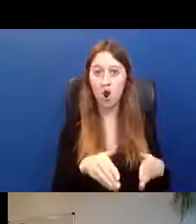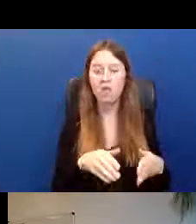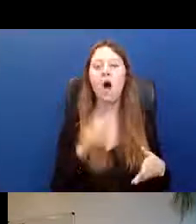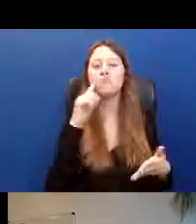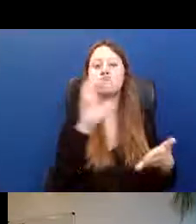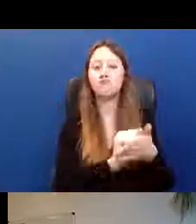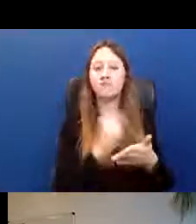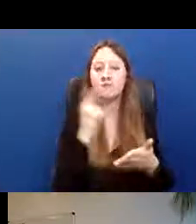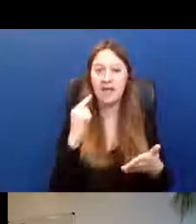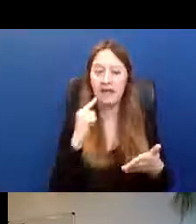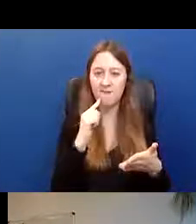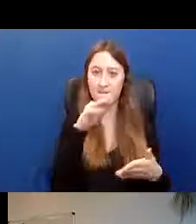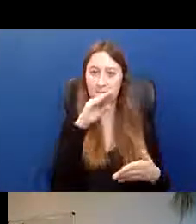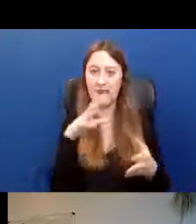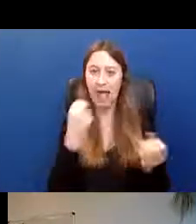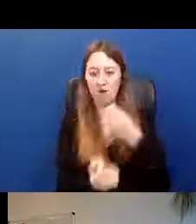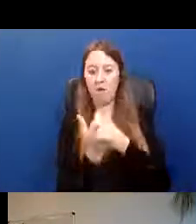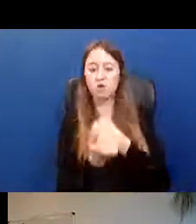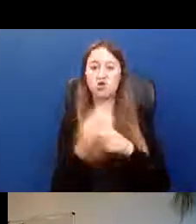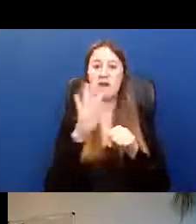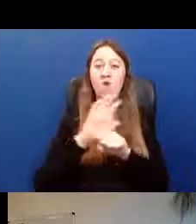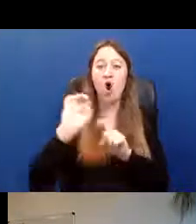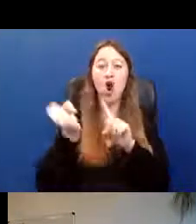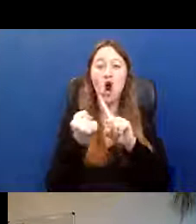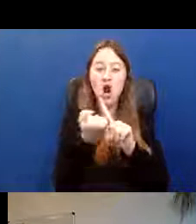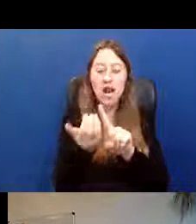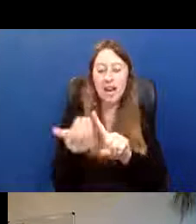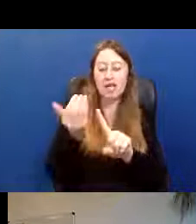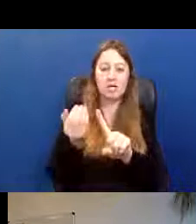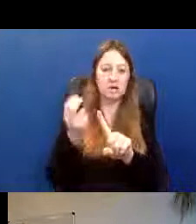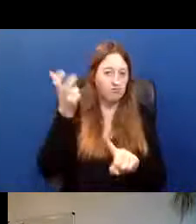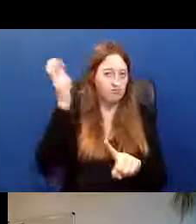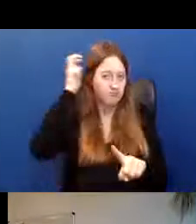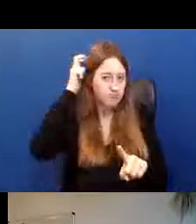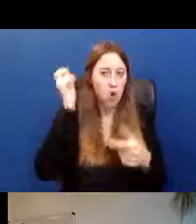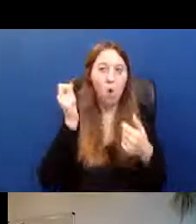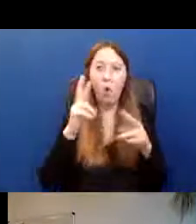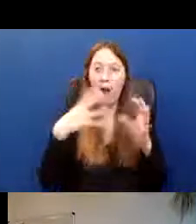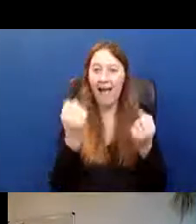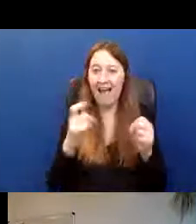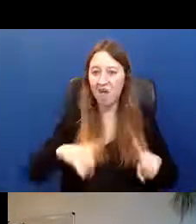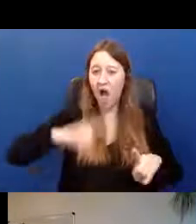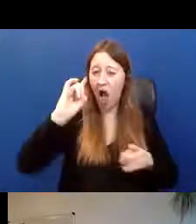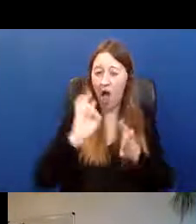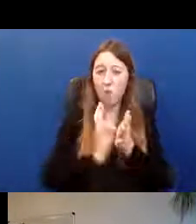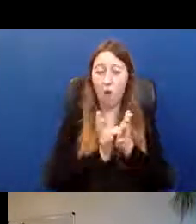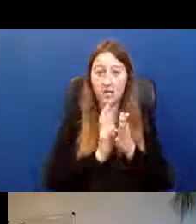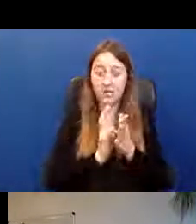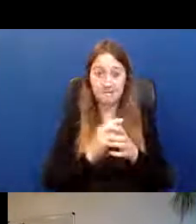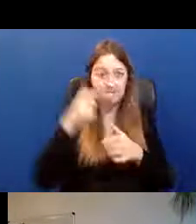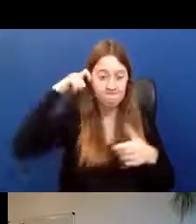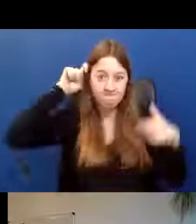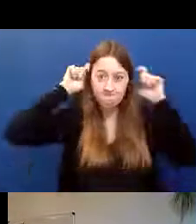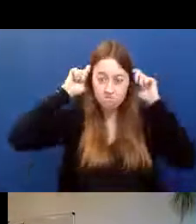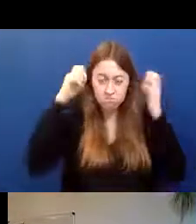to have early cochlear implants. They have high quality digital amplification aids. And as a result of that, more